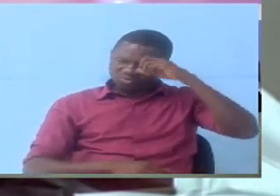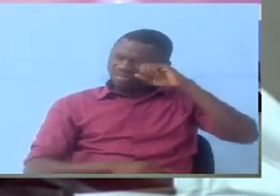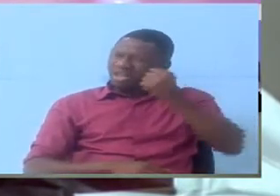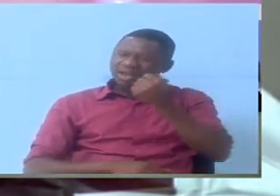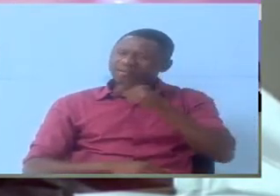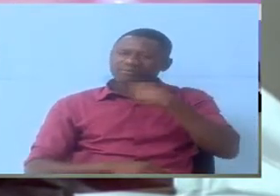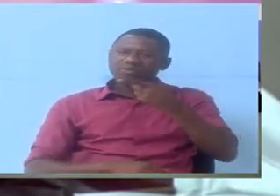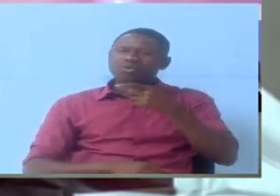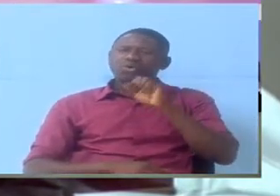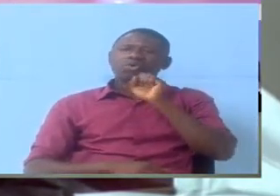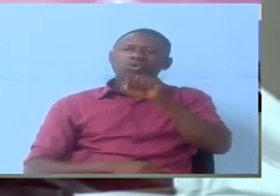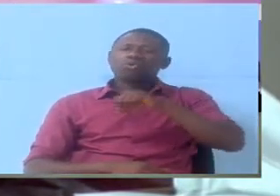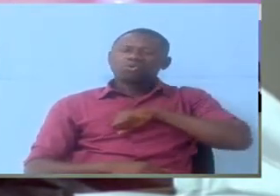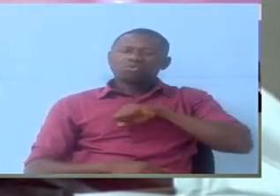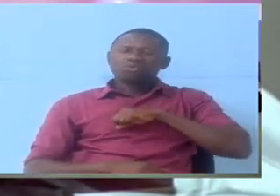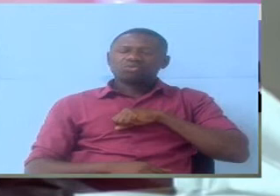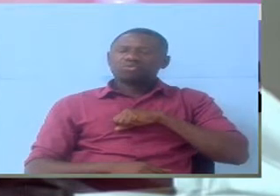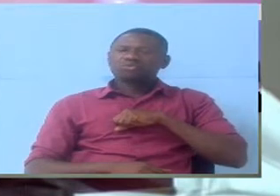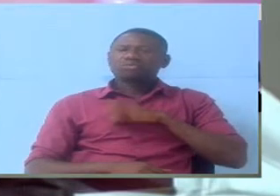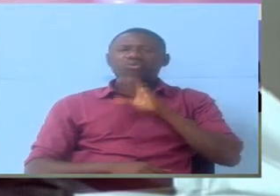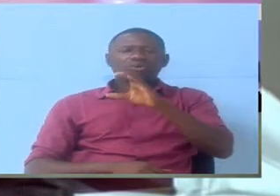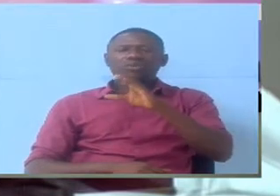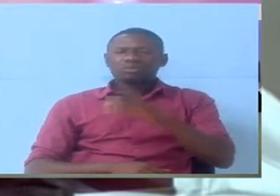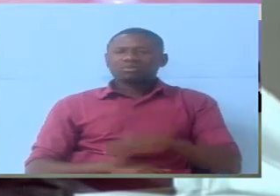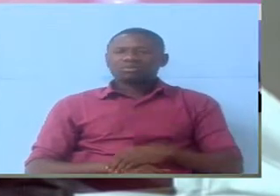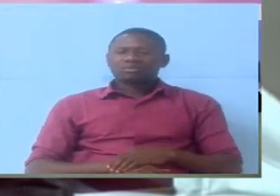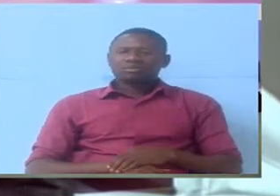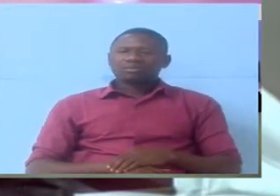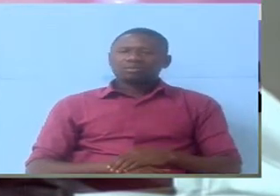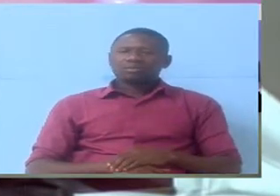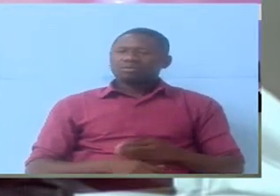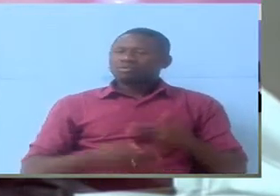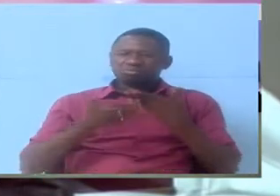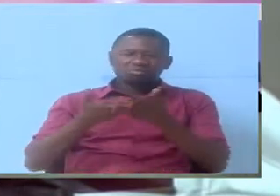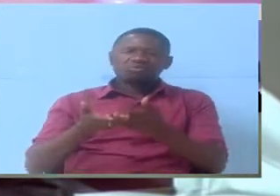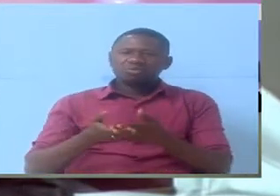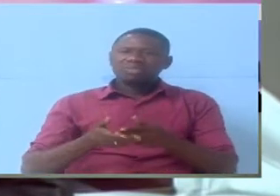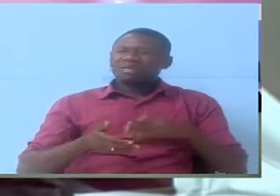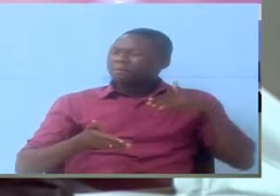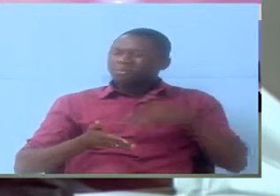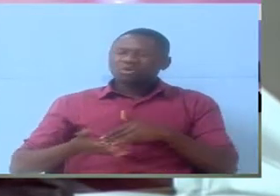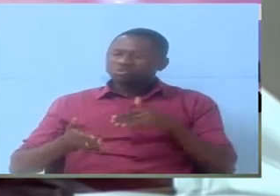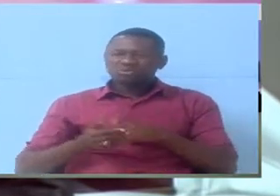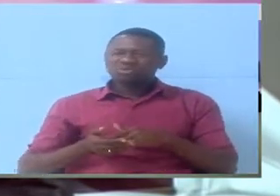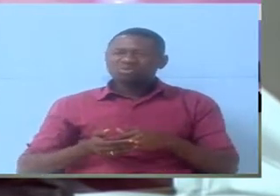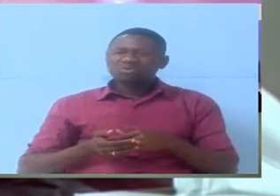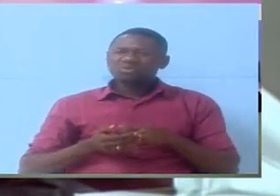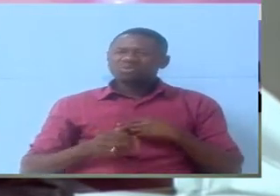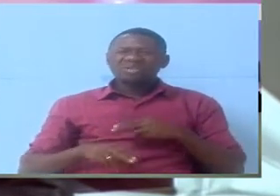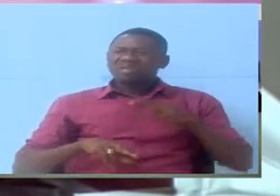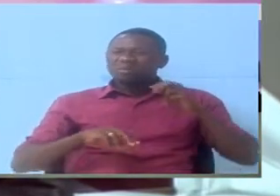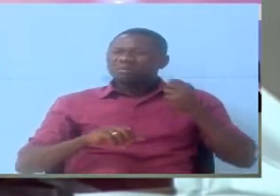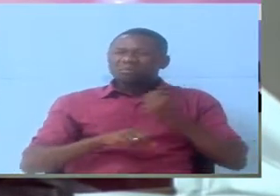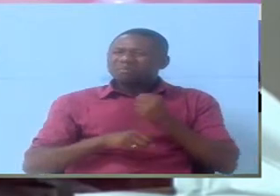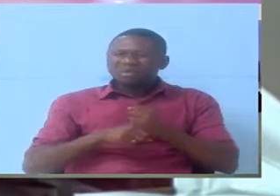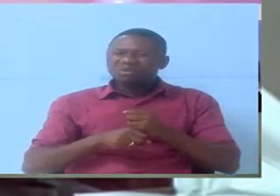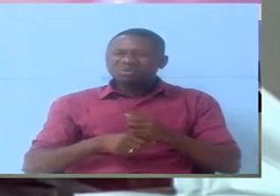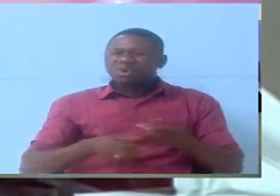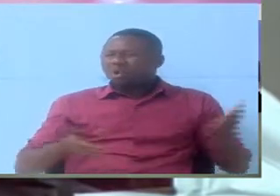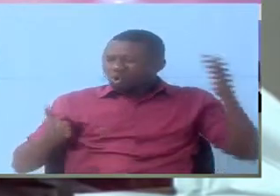People put you on such pressure that you are almost crying right in front of us now, after many years.